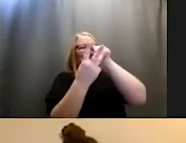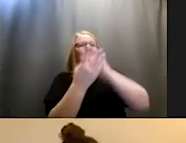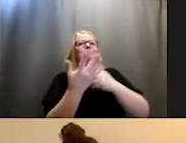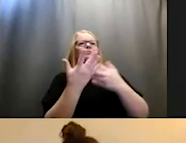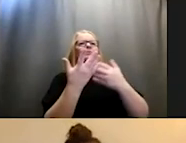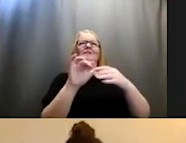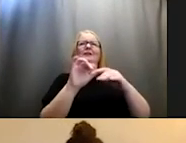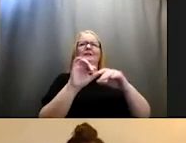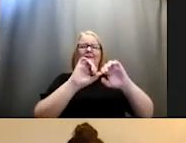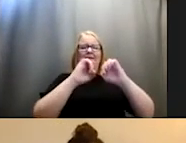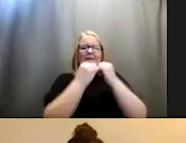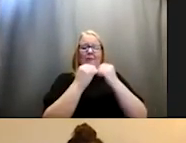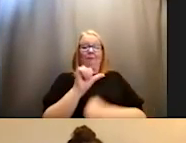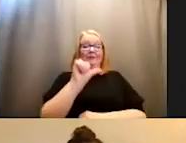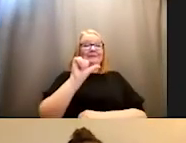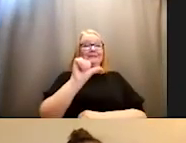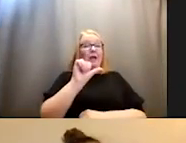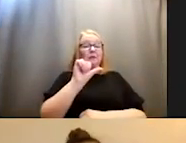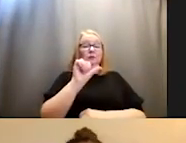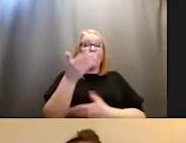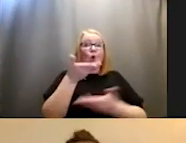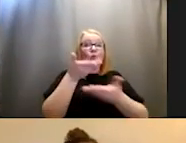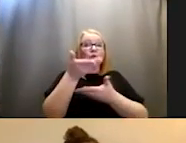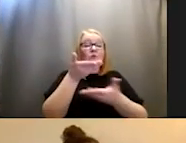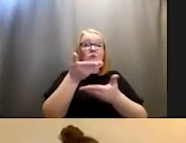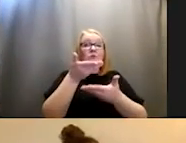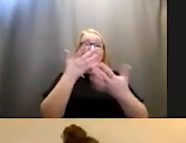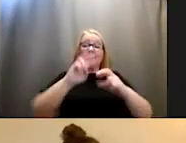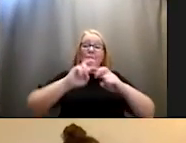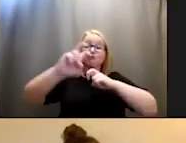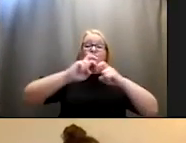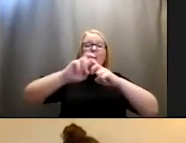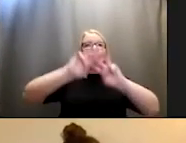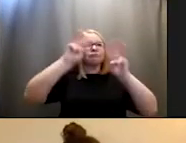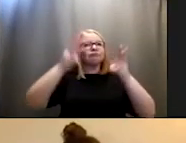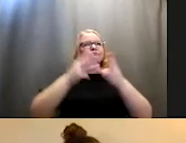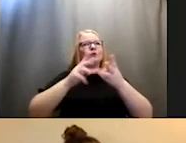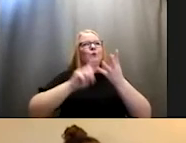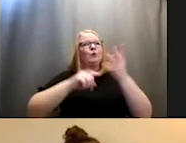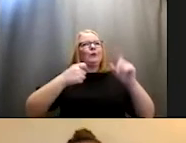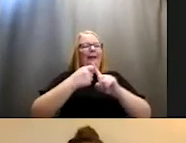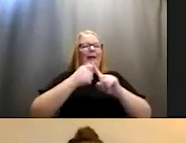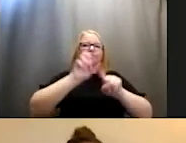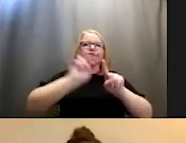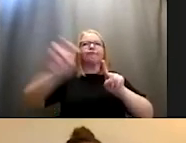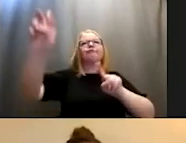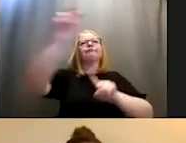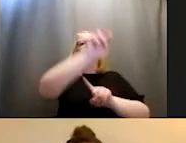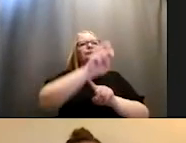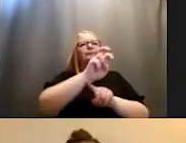6 Quant Cosmetics consultants who travelled all around the UK to various different department stores, training